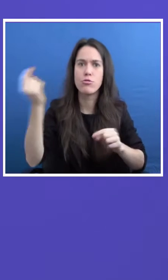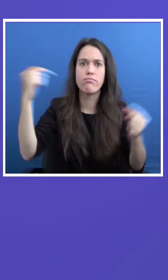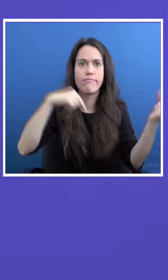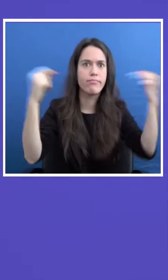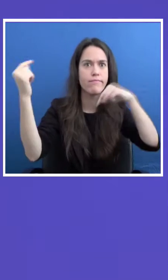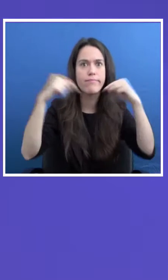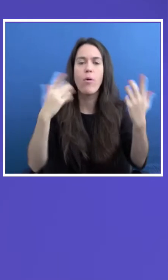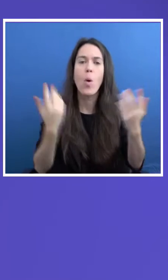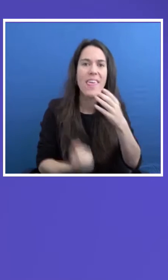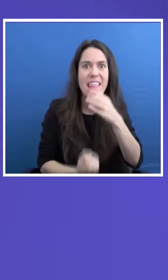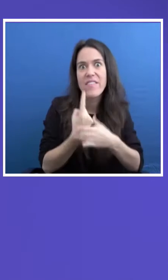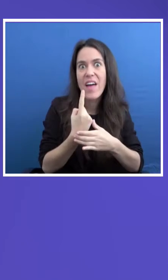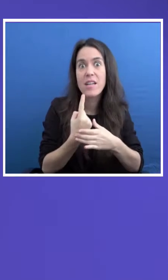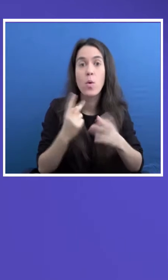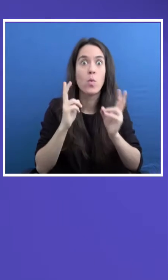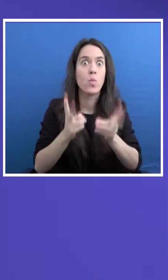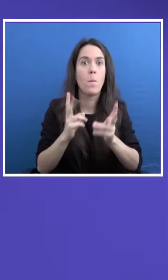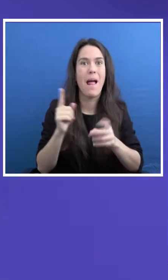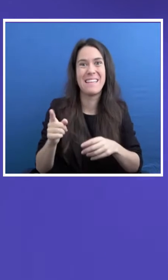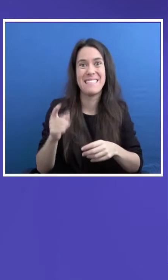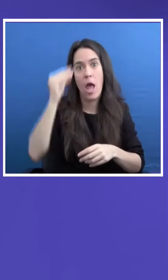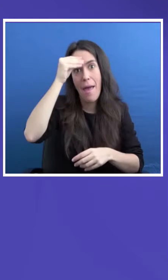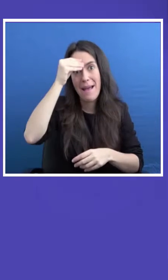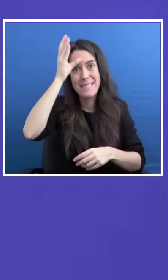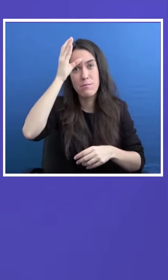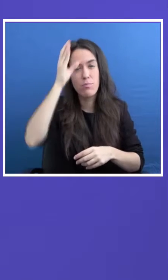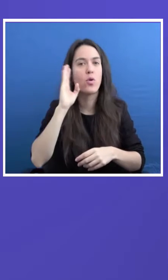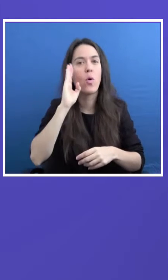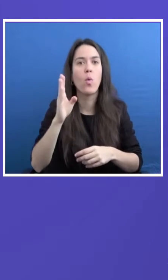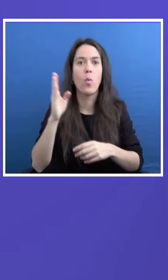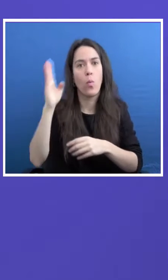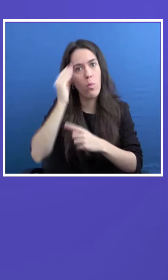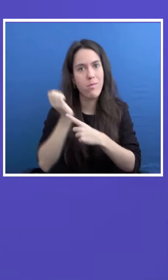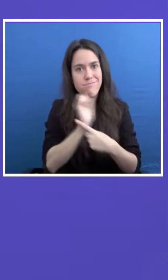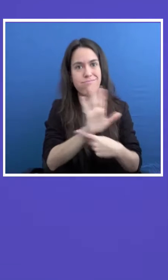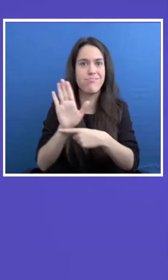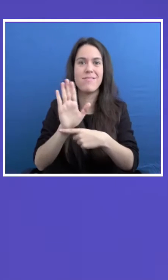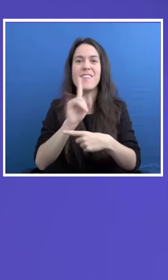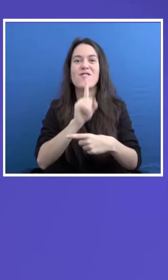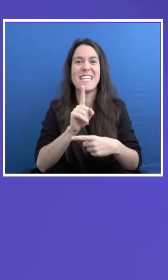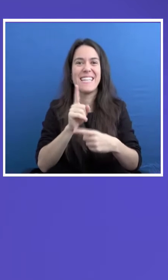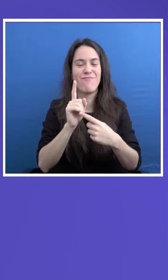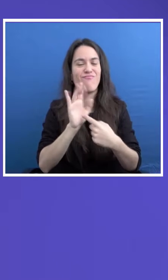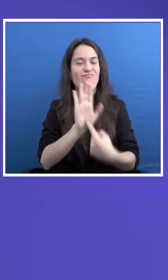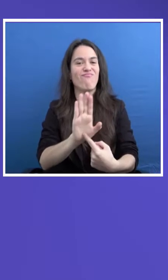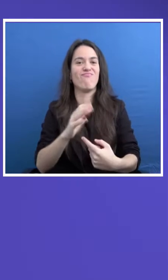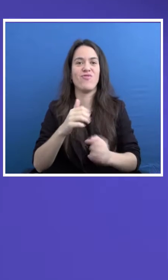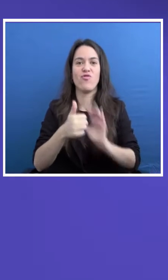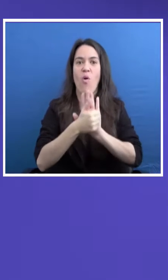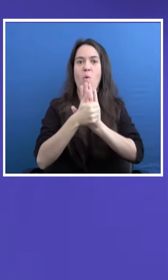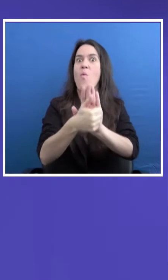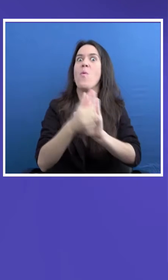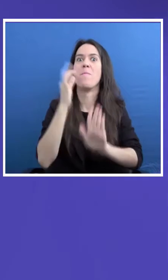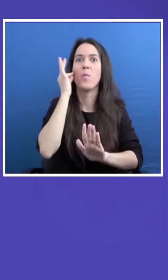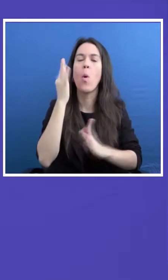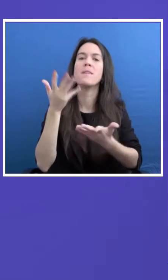those experts will convey the true image we represent. So exchanging visits, exchanging